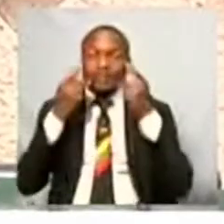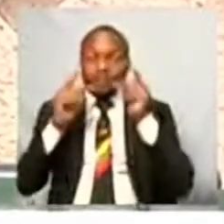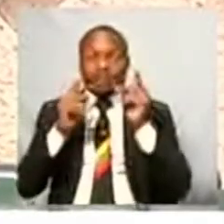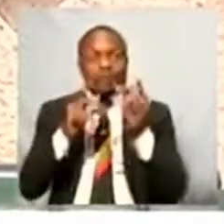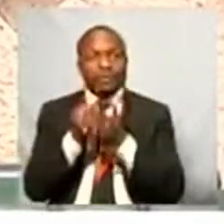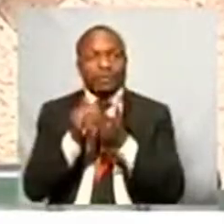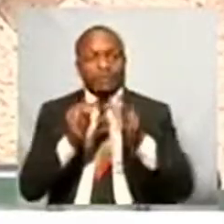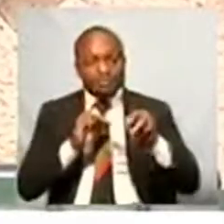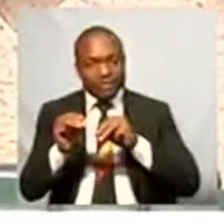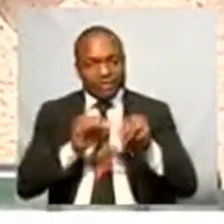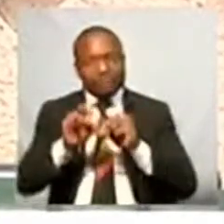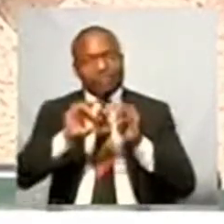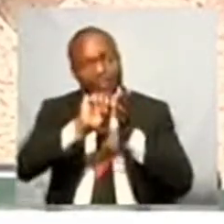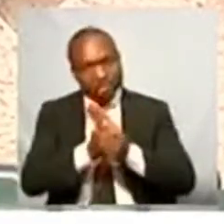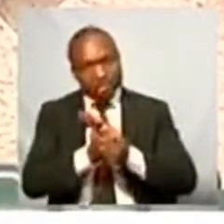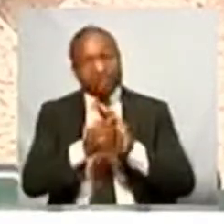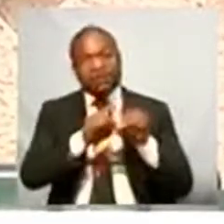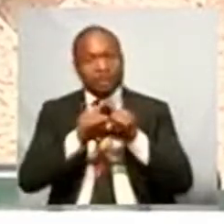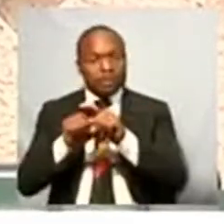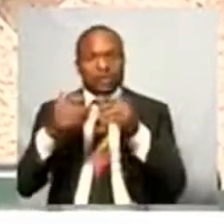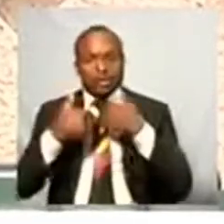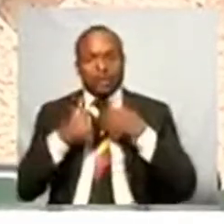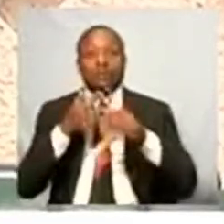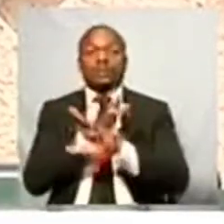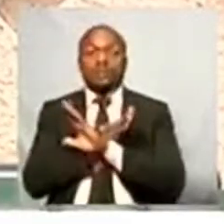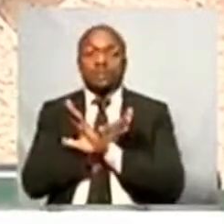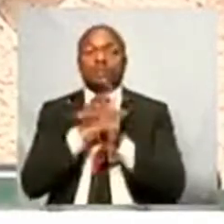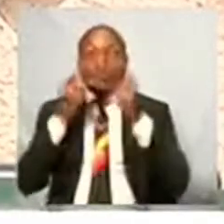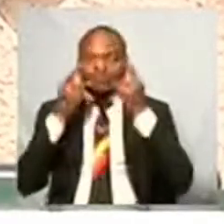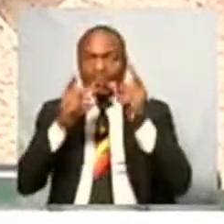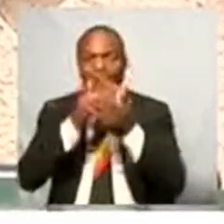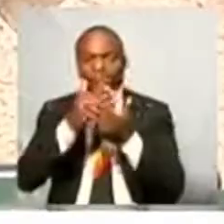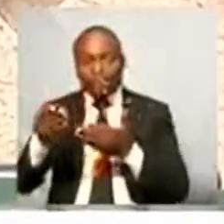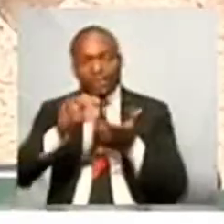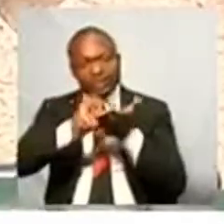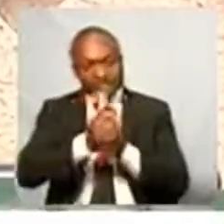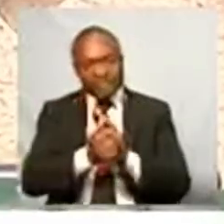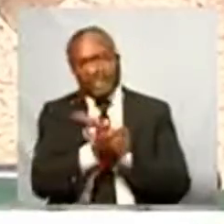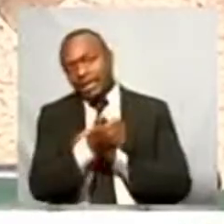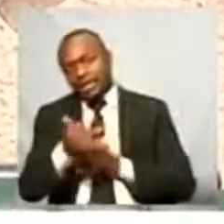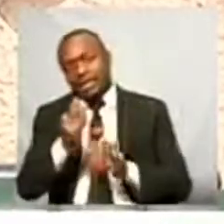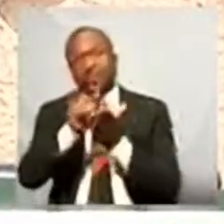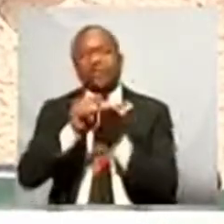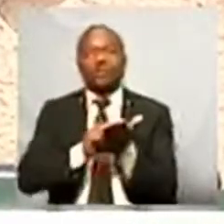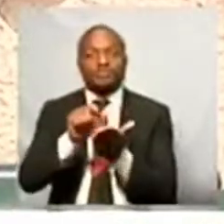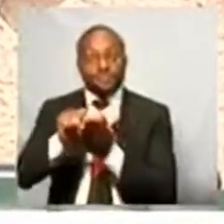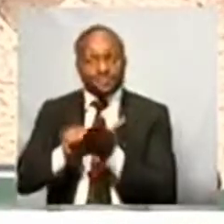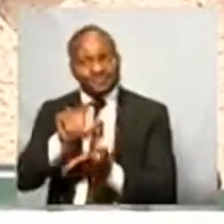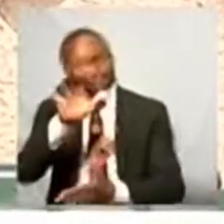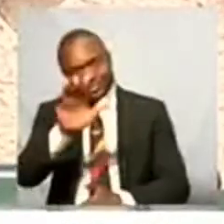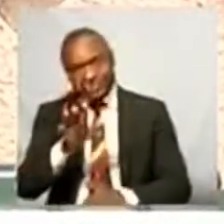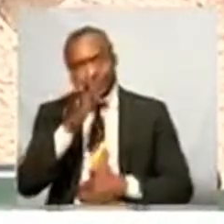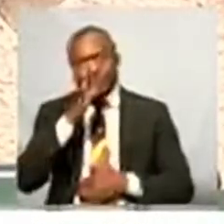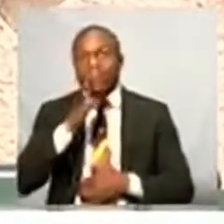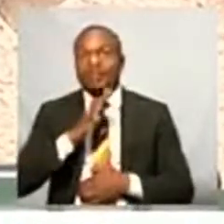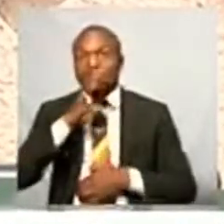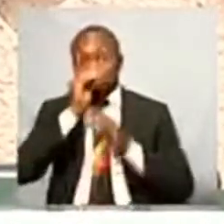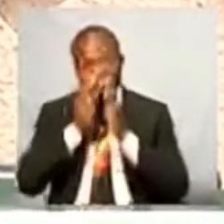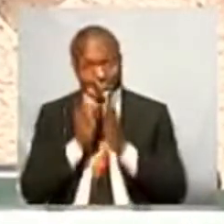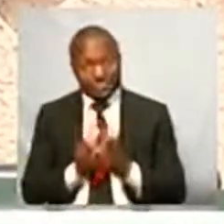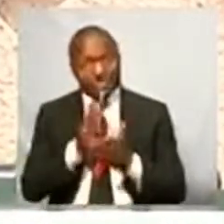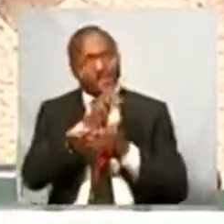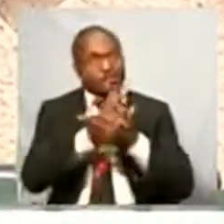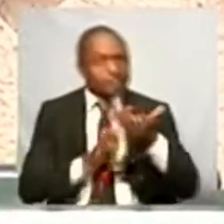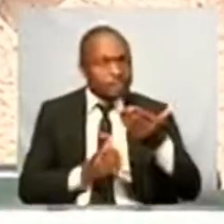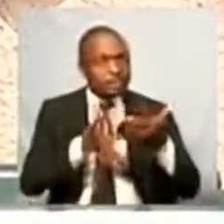Financial Management Act, we also have the Zambia Public Procurement Act, and the other laws. Madam Speaker,